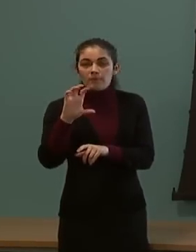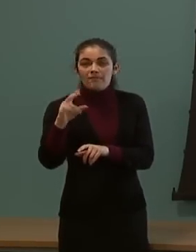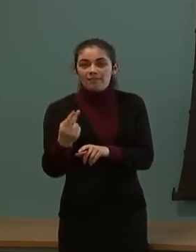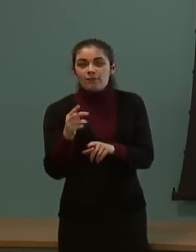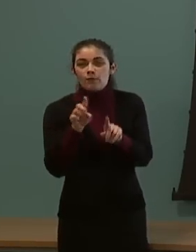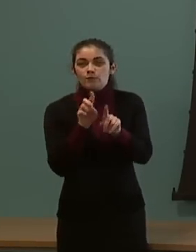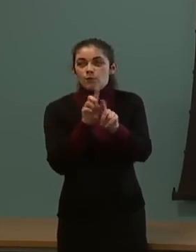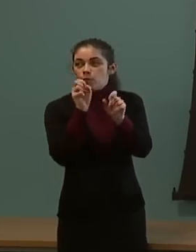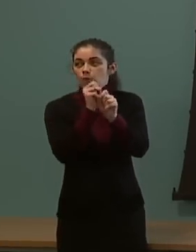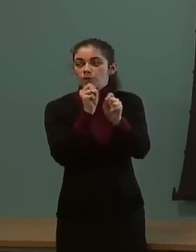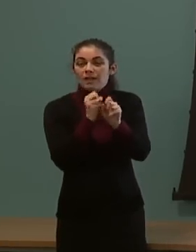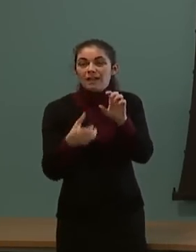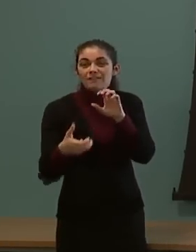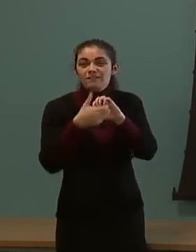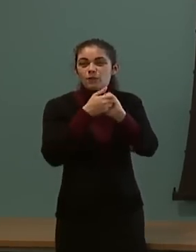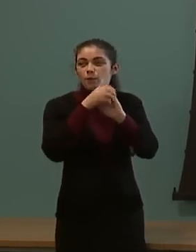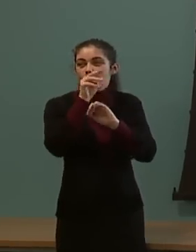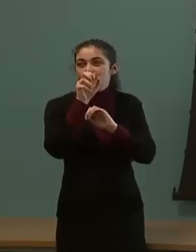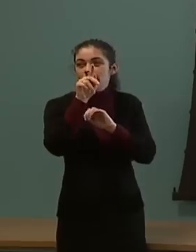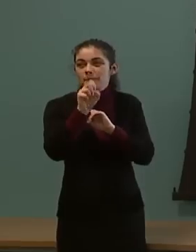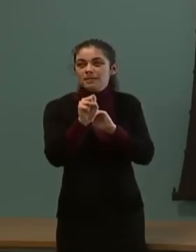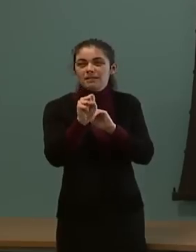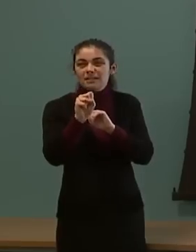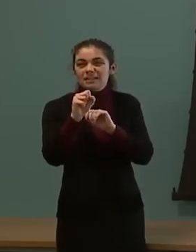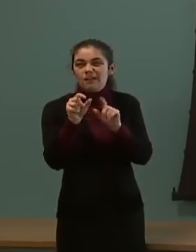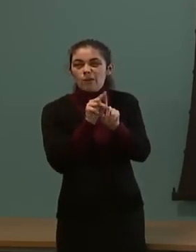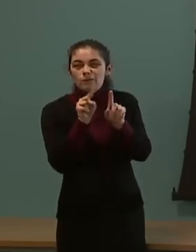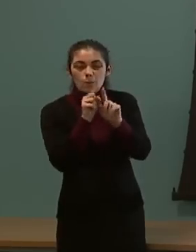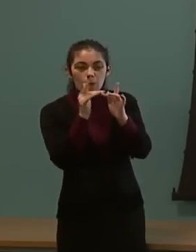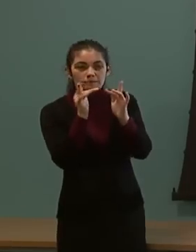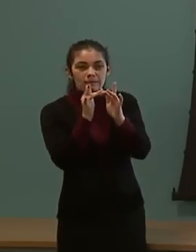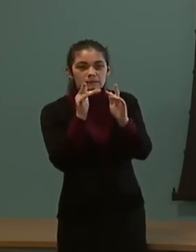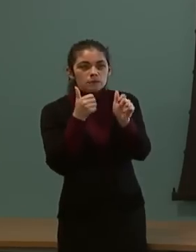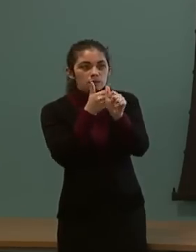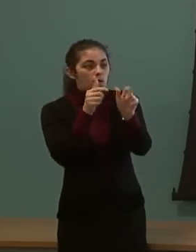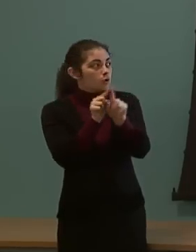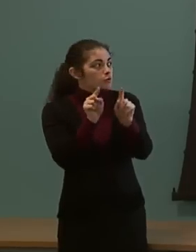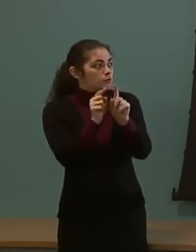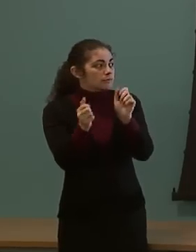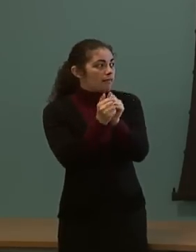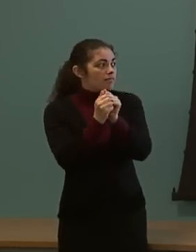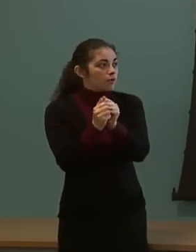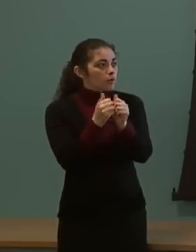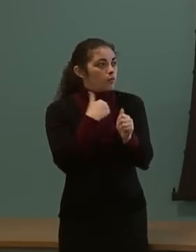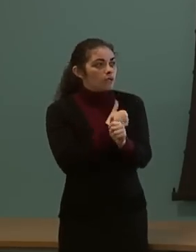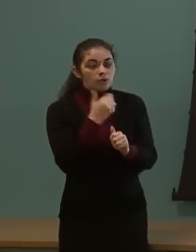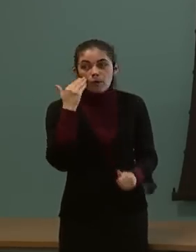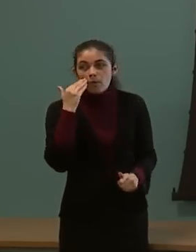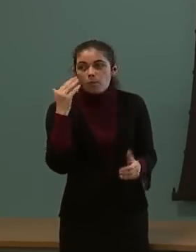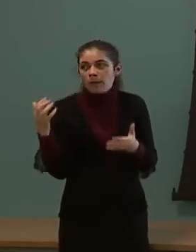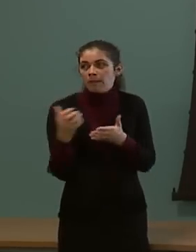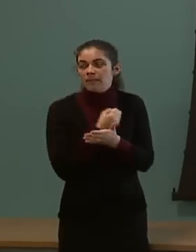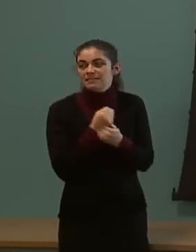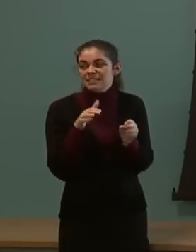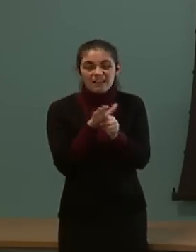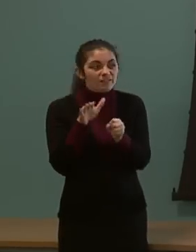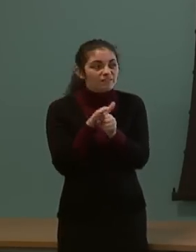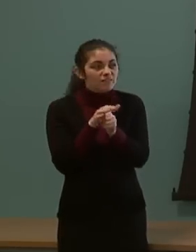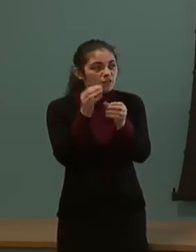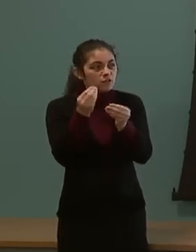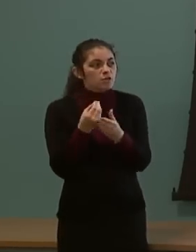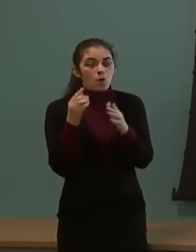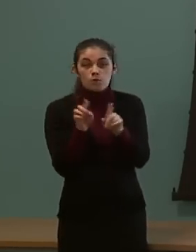have been working on mapping and also obviously on contact tracing. So closely together, we're trying to make sure that we collectively give you the most